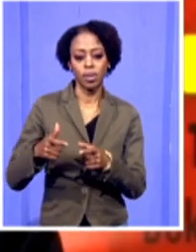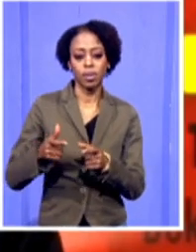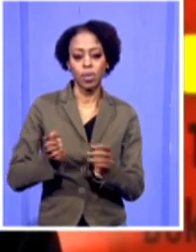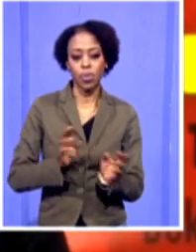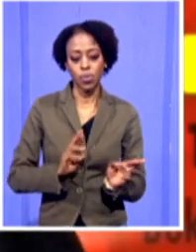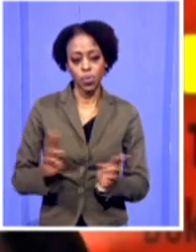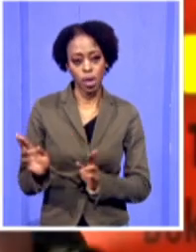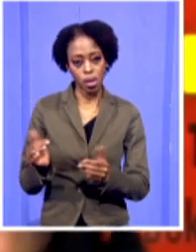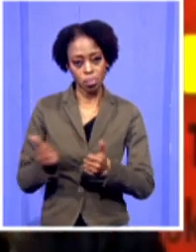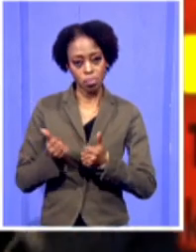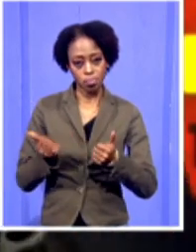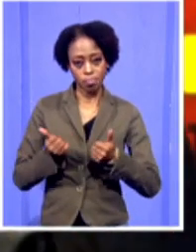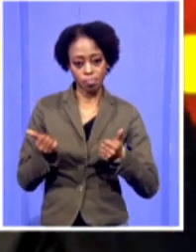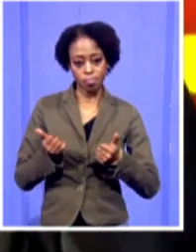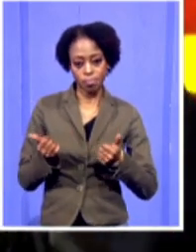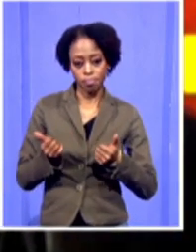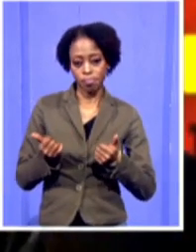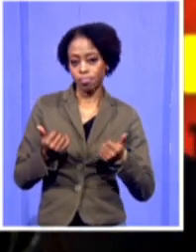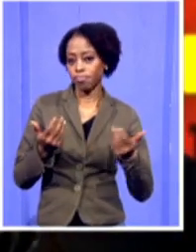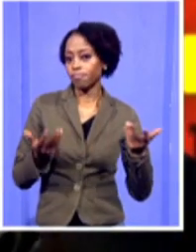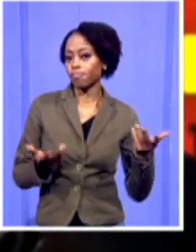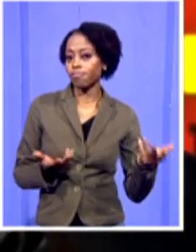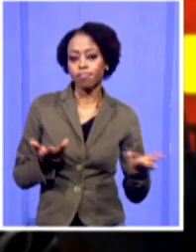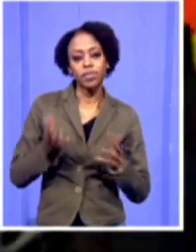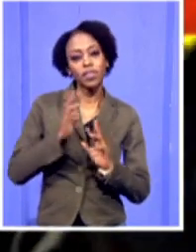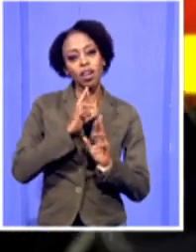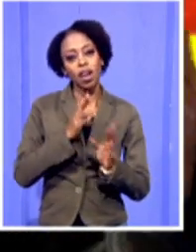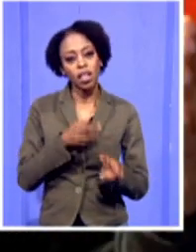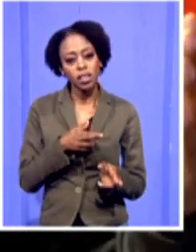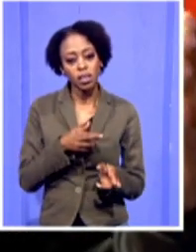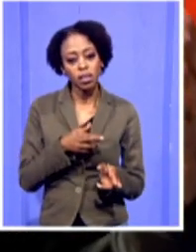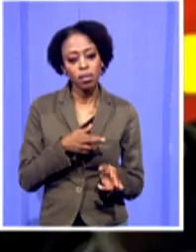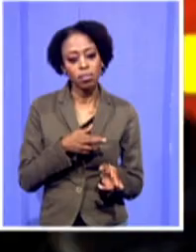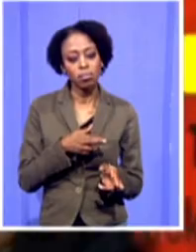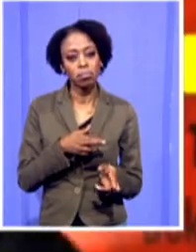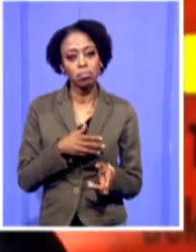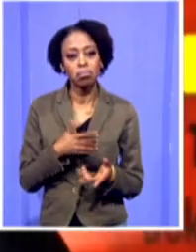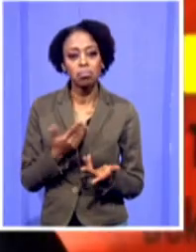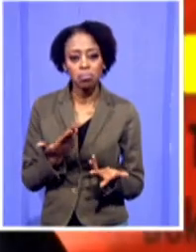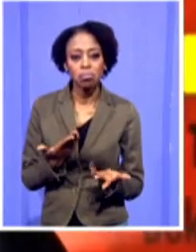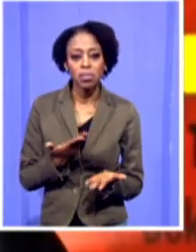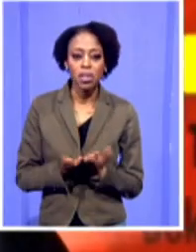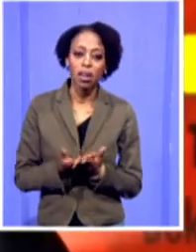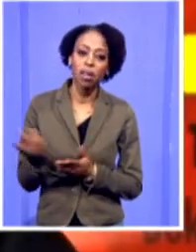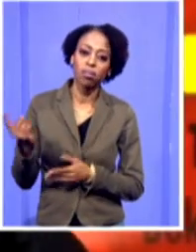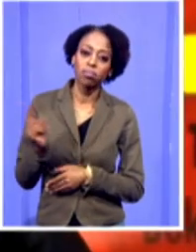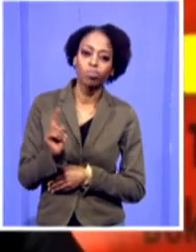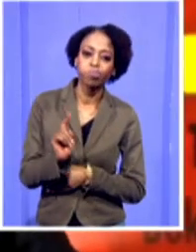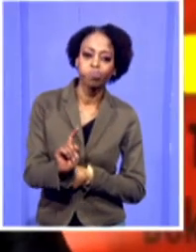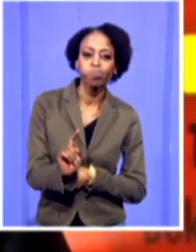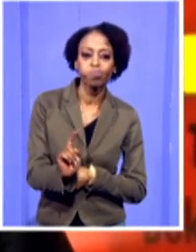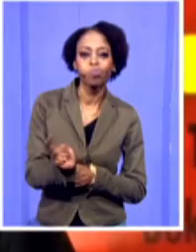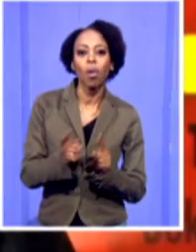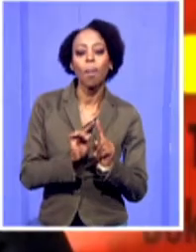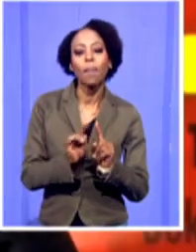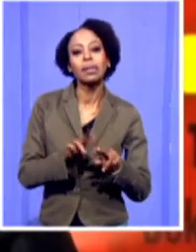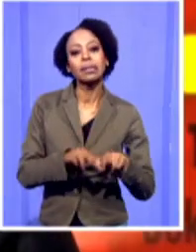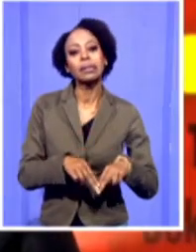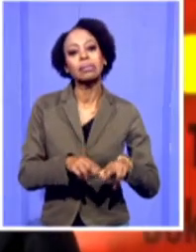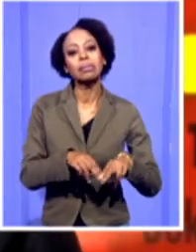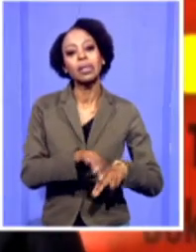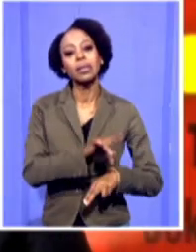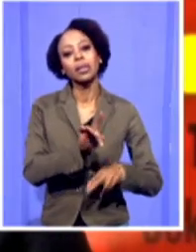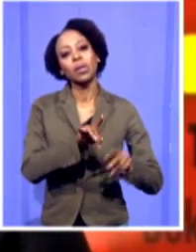ready with that answer, they can come, but will depend on the